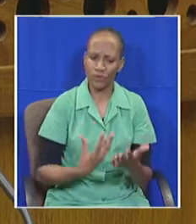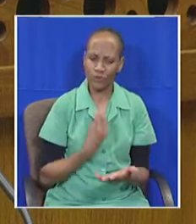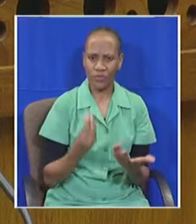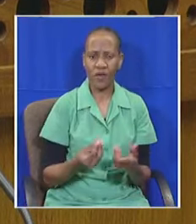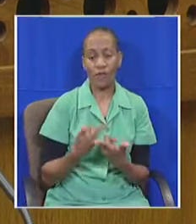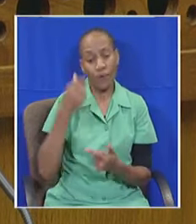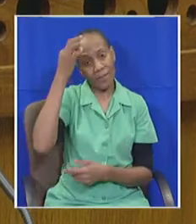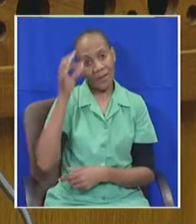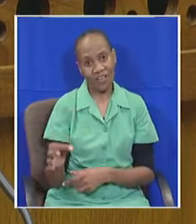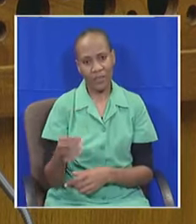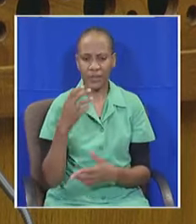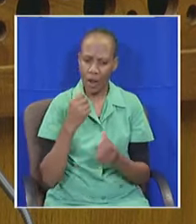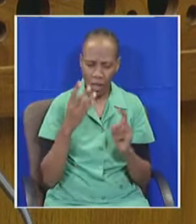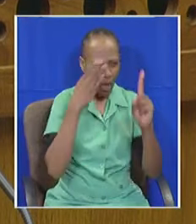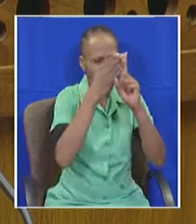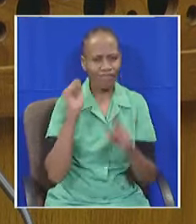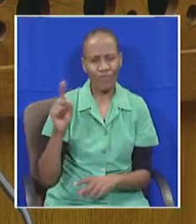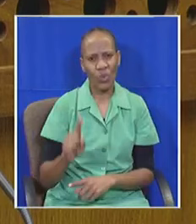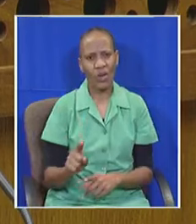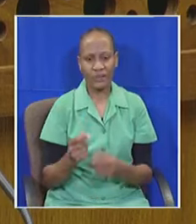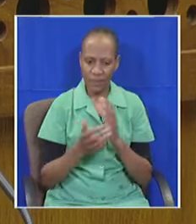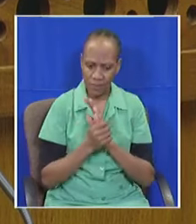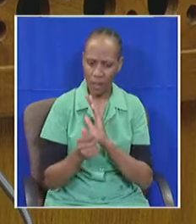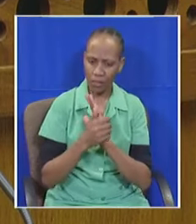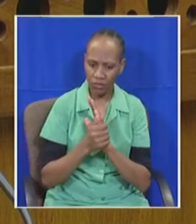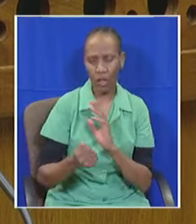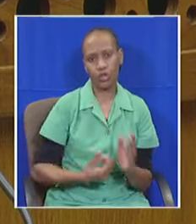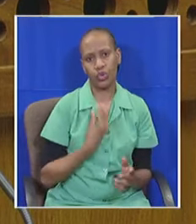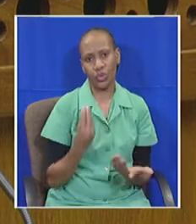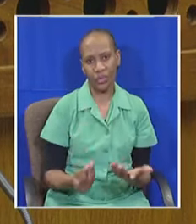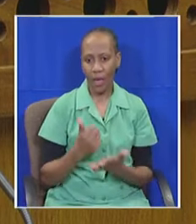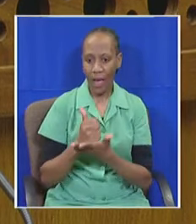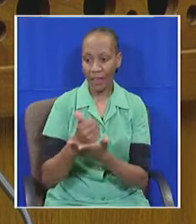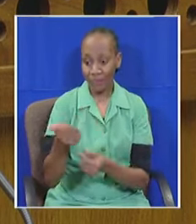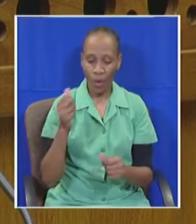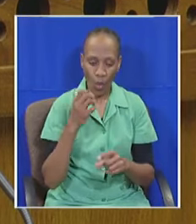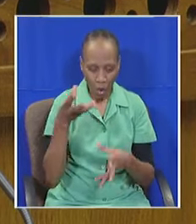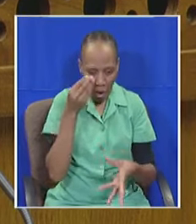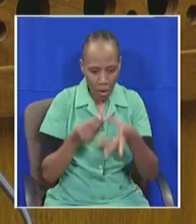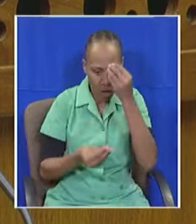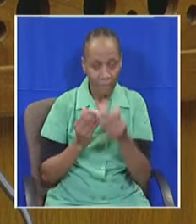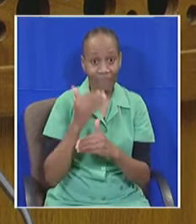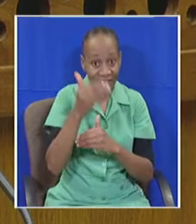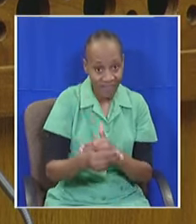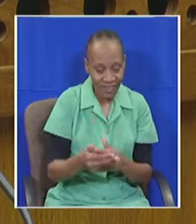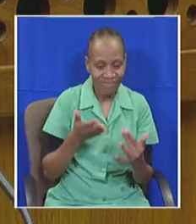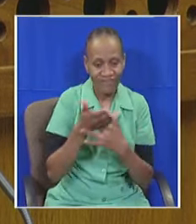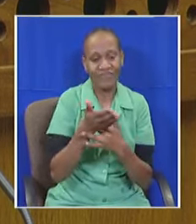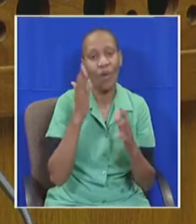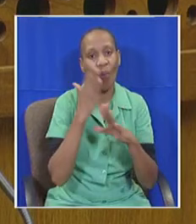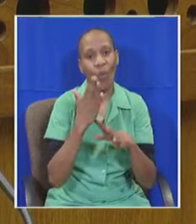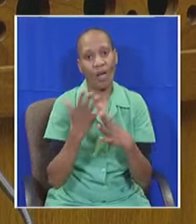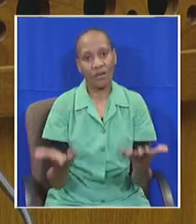vehicle to educate and skill the youth and prepare them to enter the formal labor force and be productive citizens. One